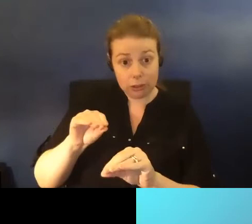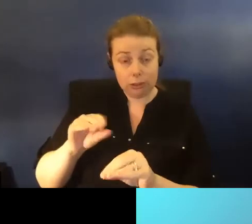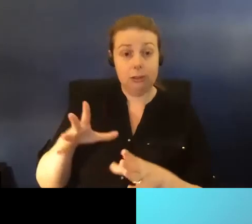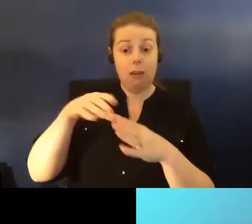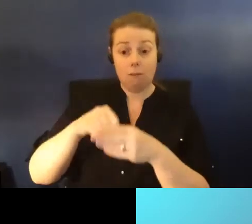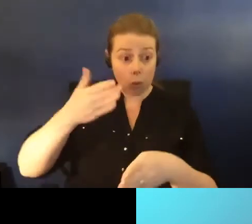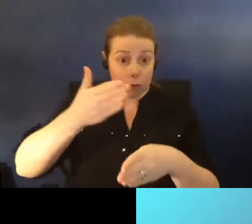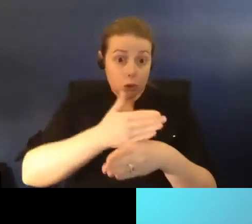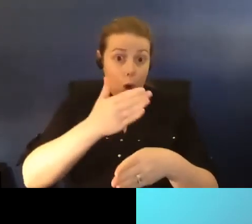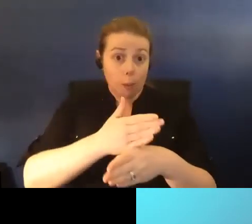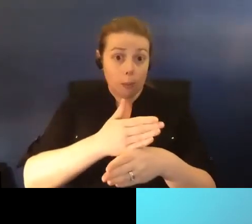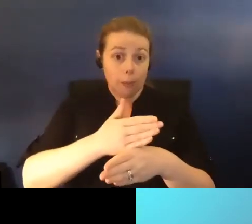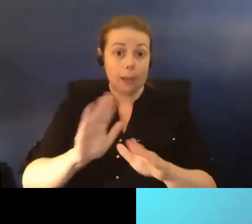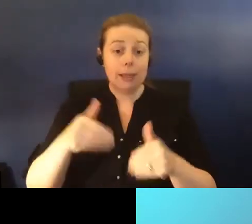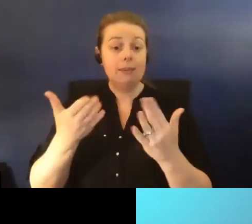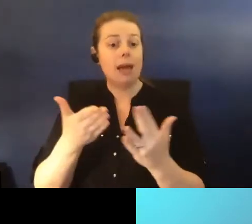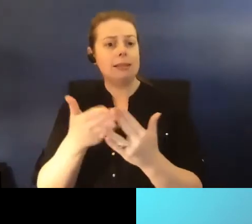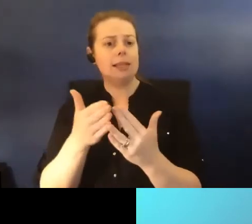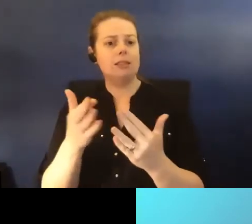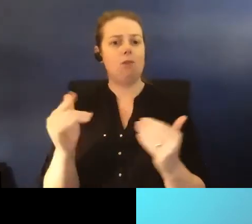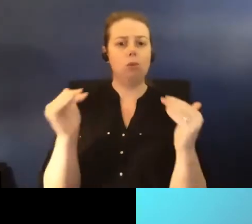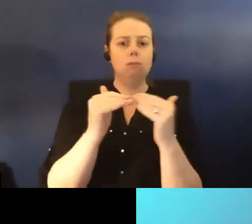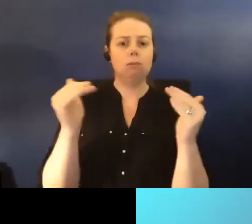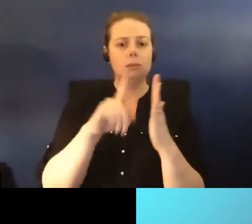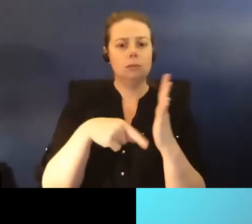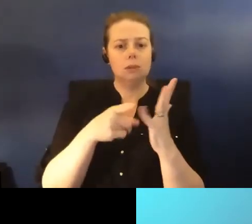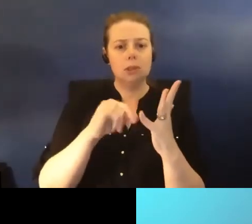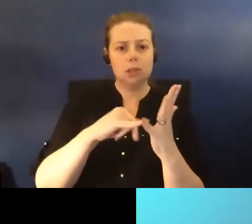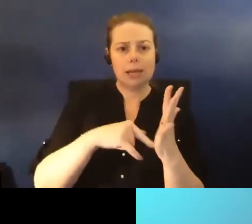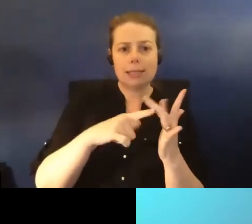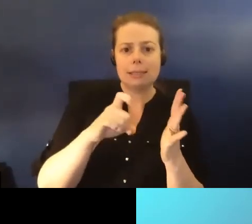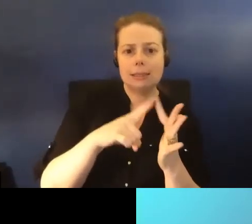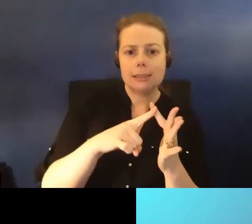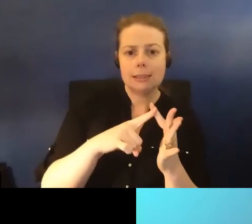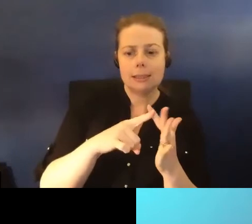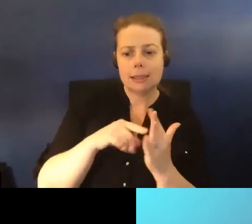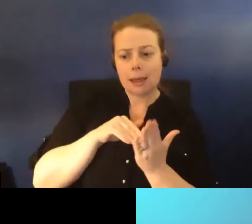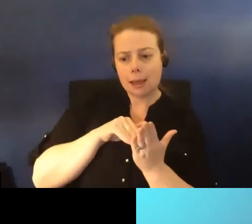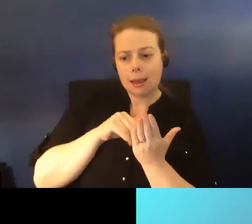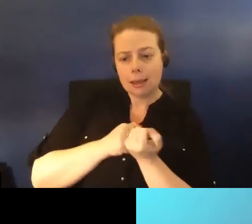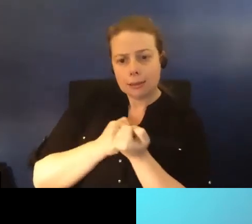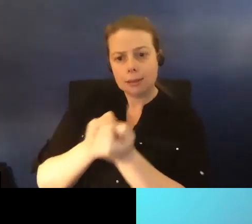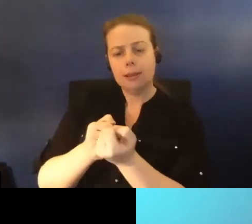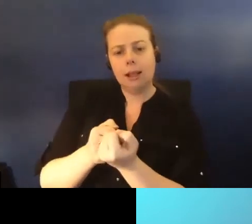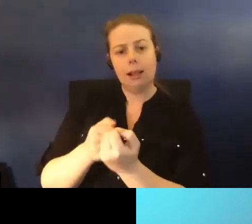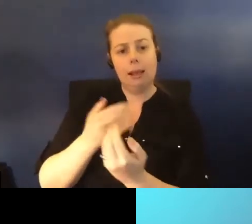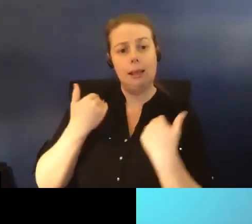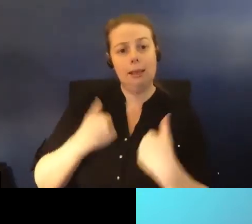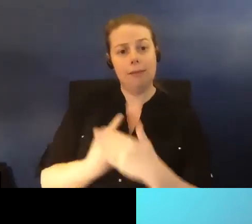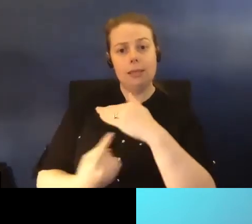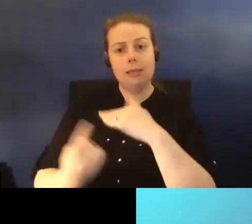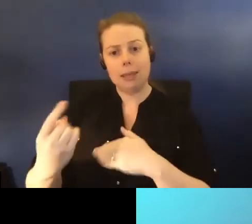can give them access to justice, assist with living independently in the community, and allow them